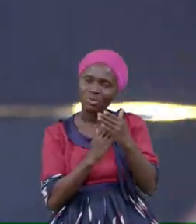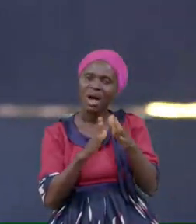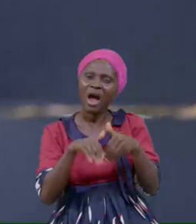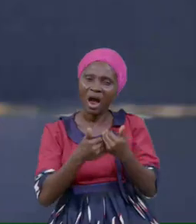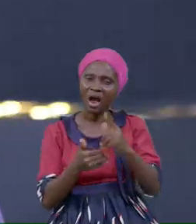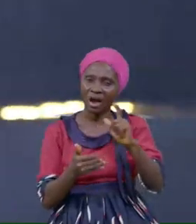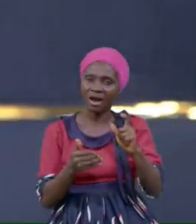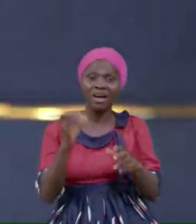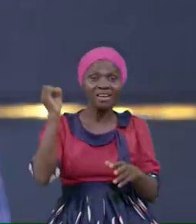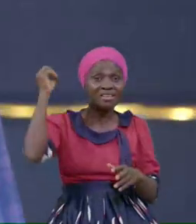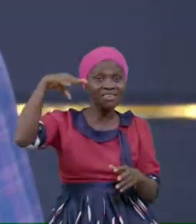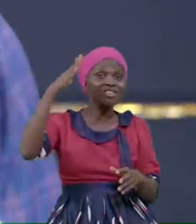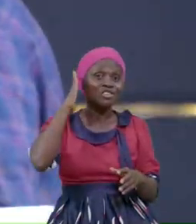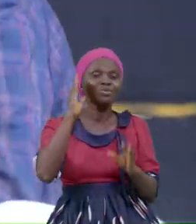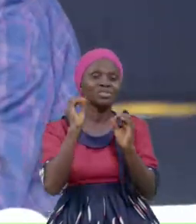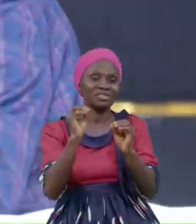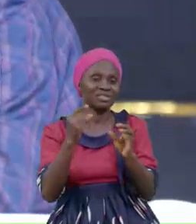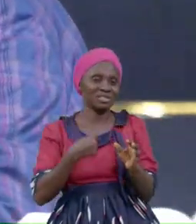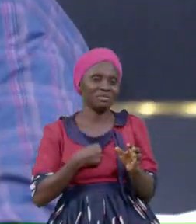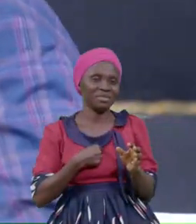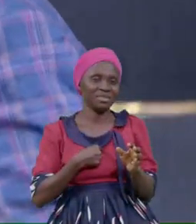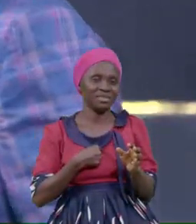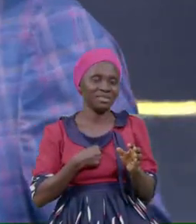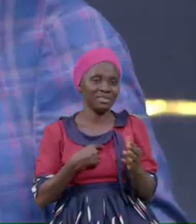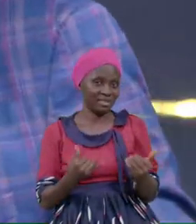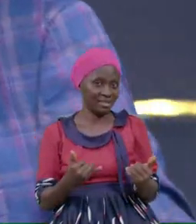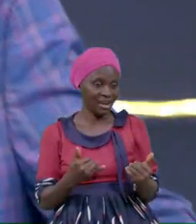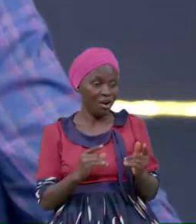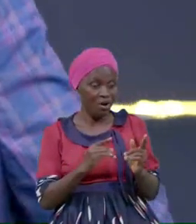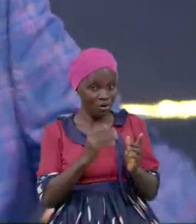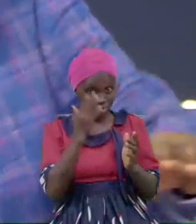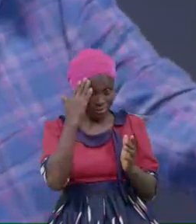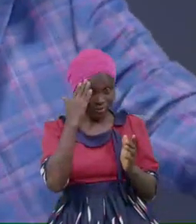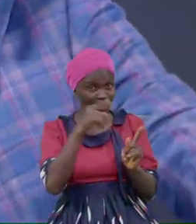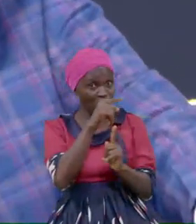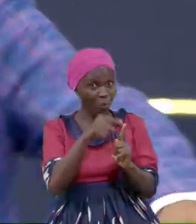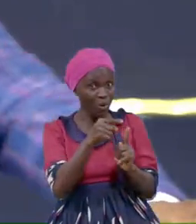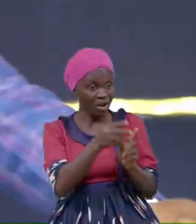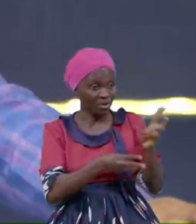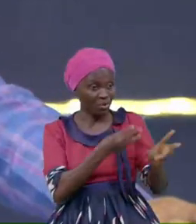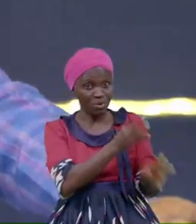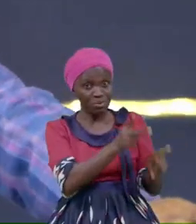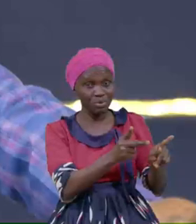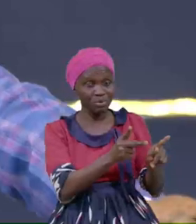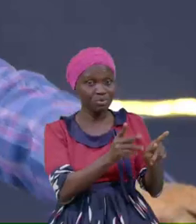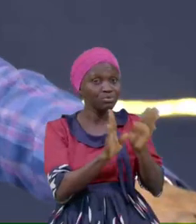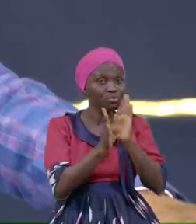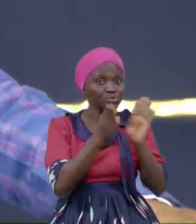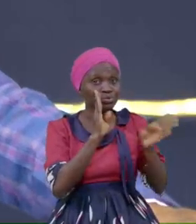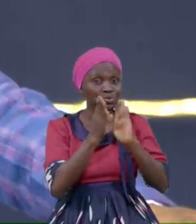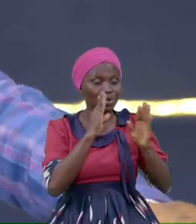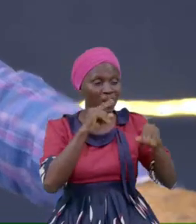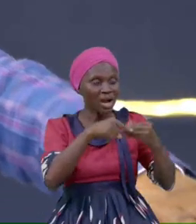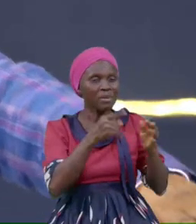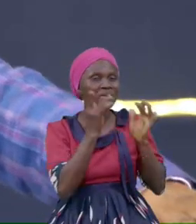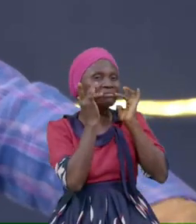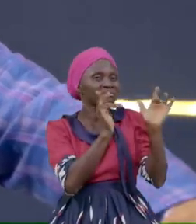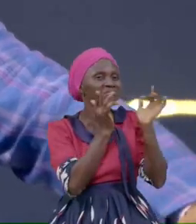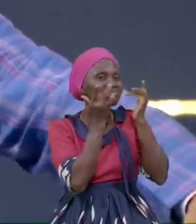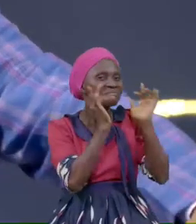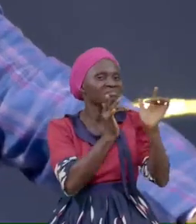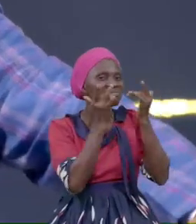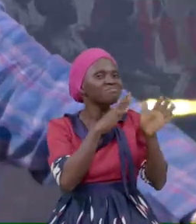talk about all those dirty, dirty things in a saloon, and everybody there, those who